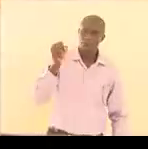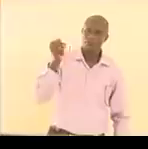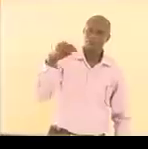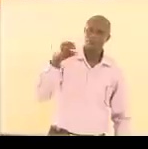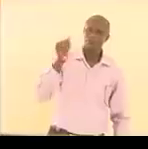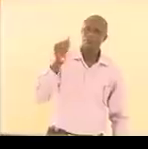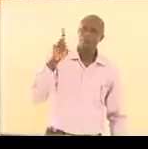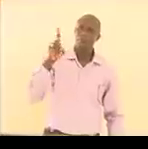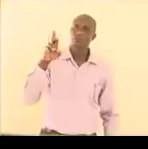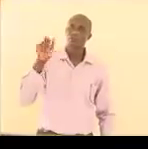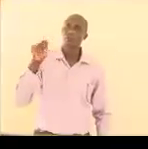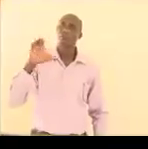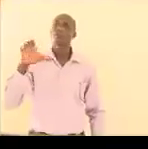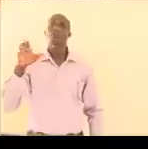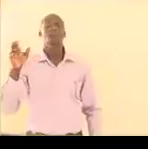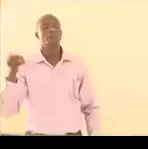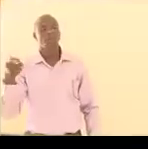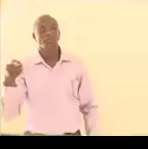Shadrach, Meshach, Abednego.